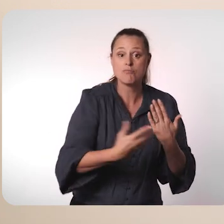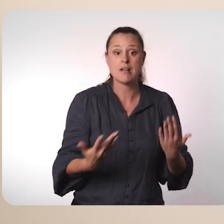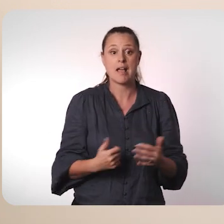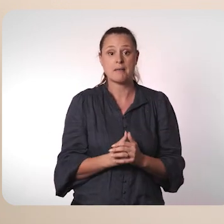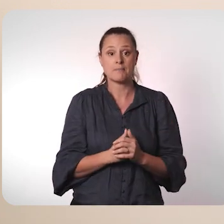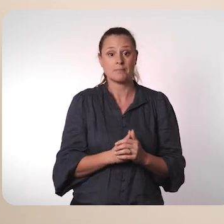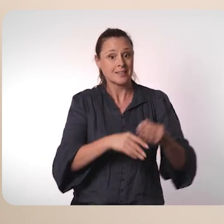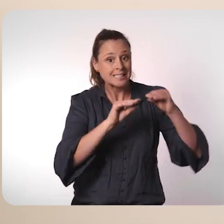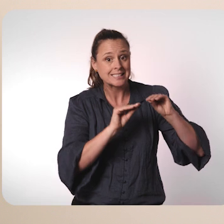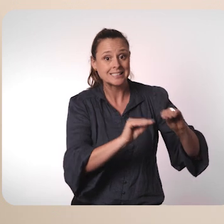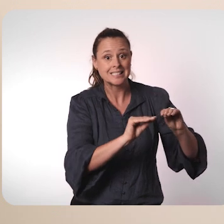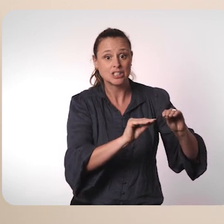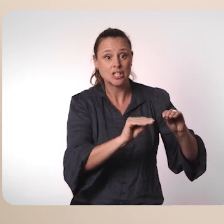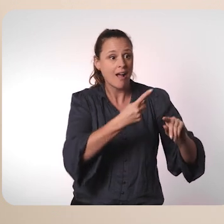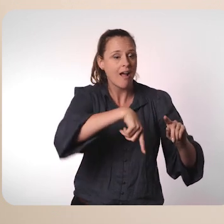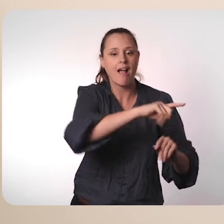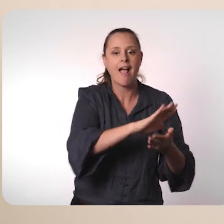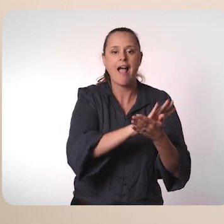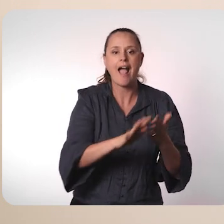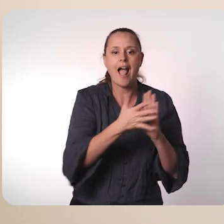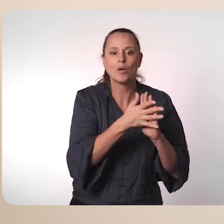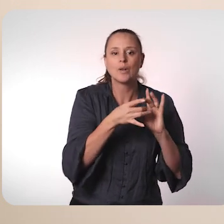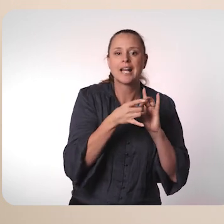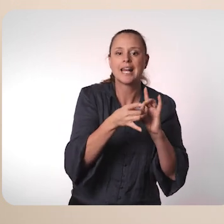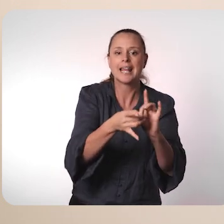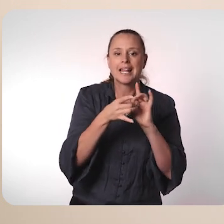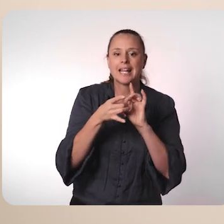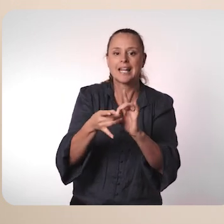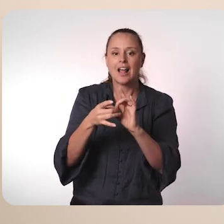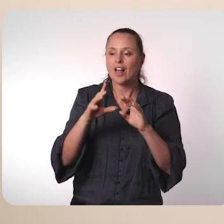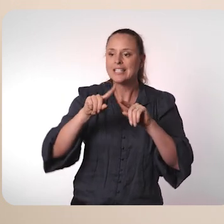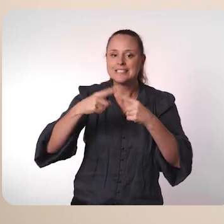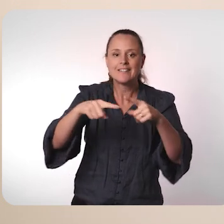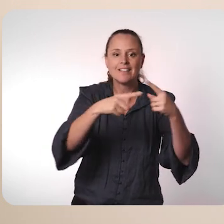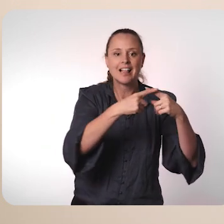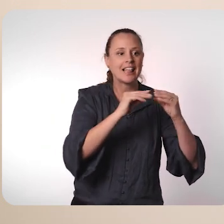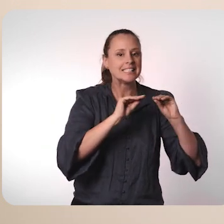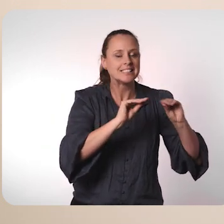that they might not be able to speak to, and using alternative forms of